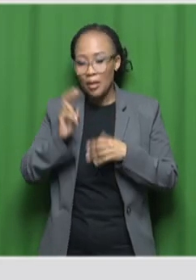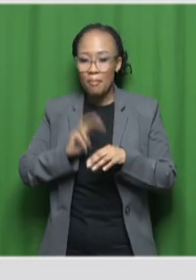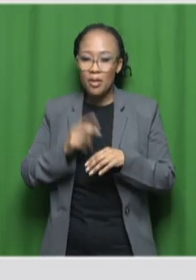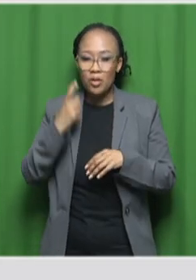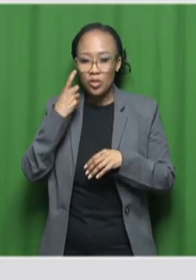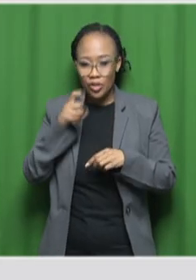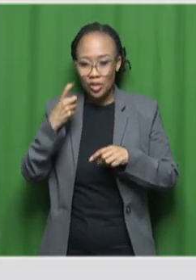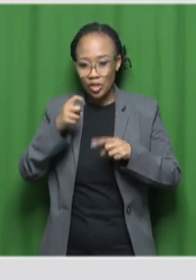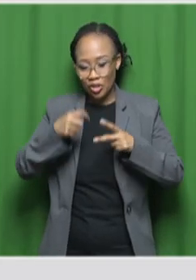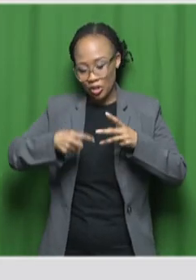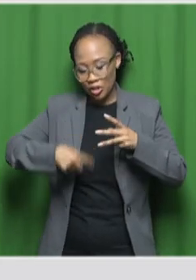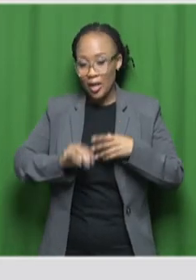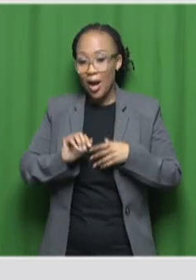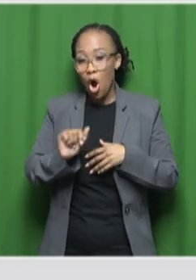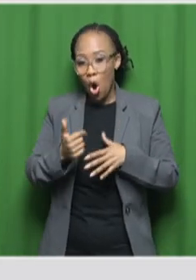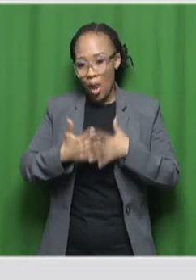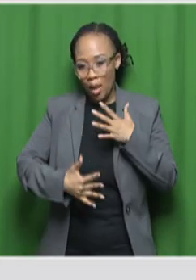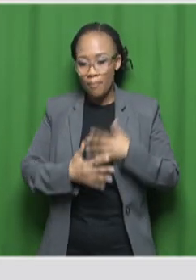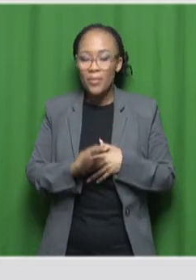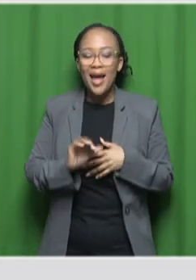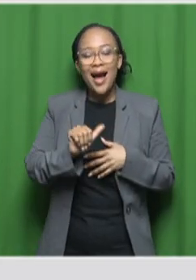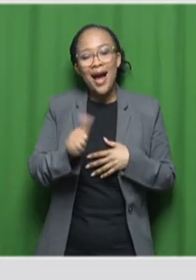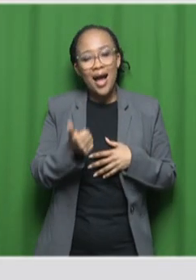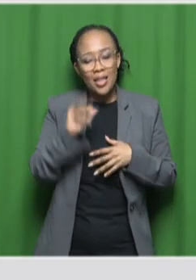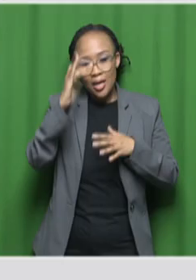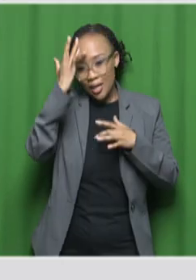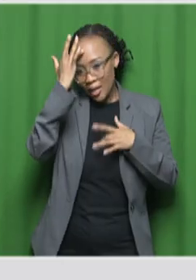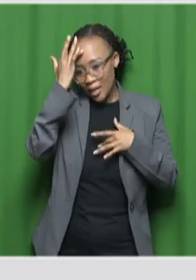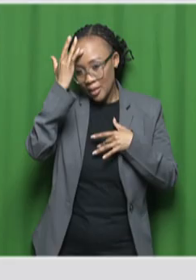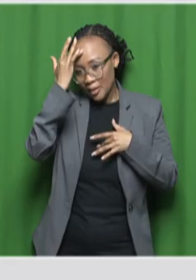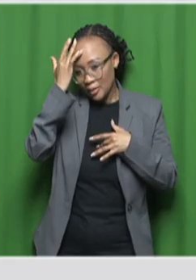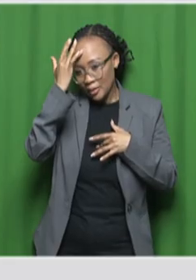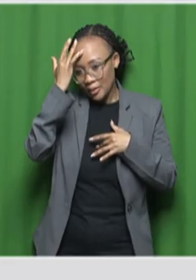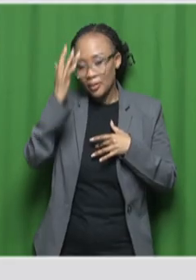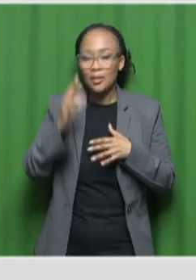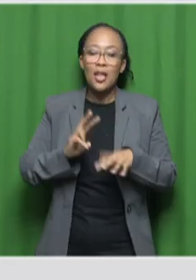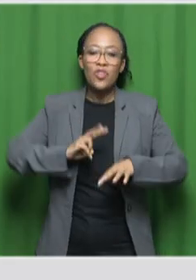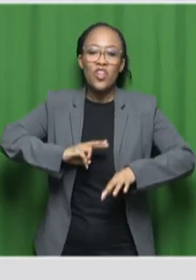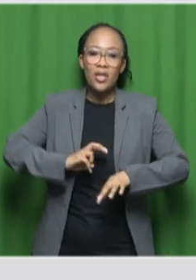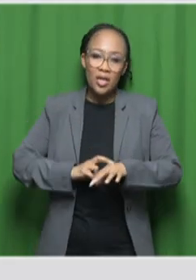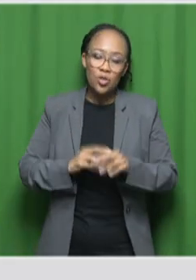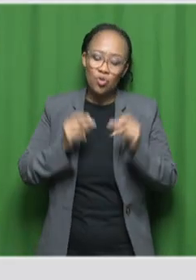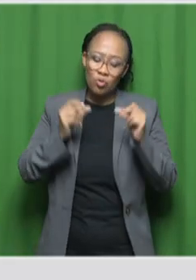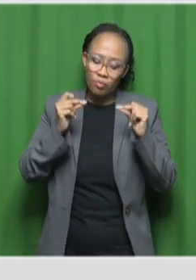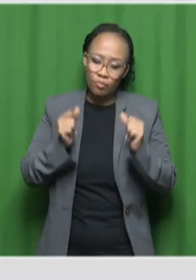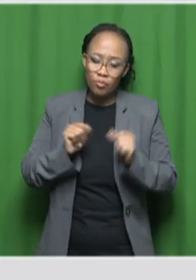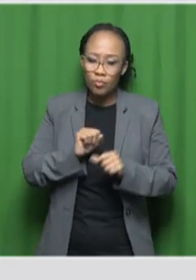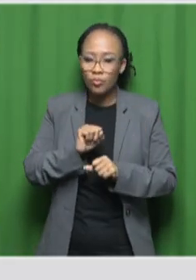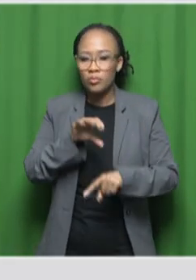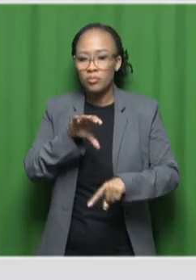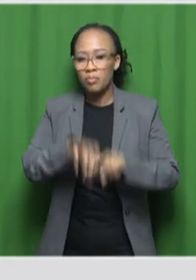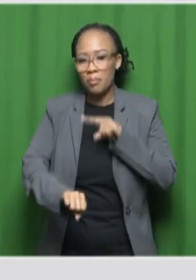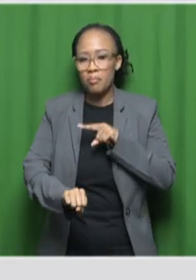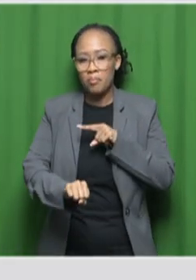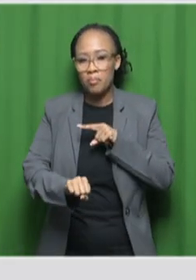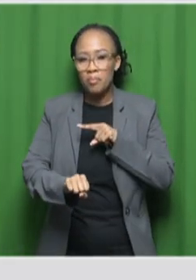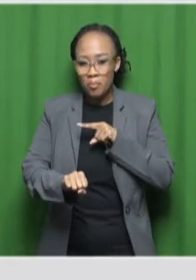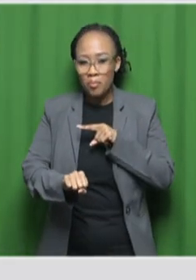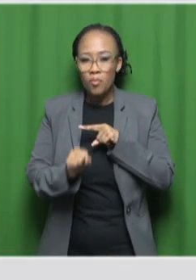often misattributed to other illnesses as opposed to immediately diagnosing rheumatic fever, for